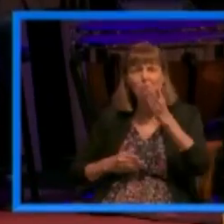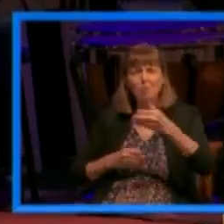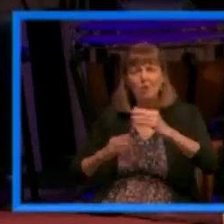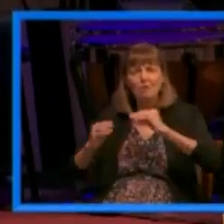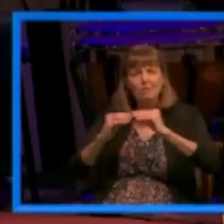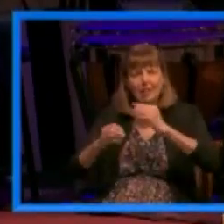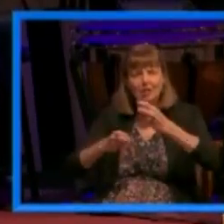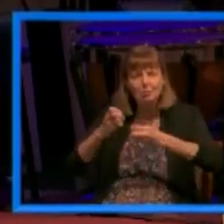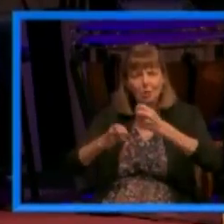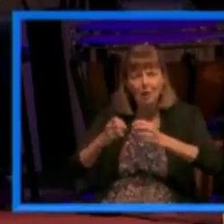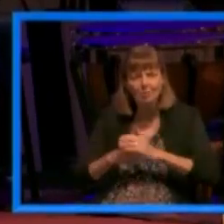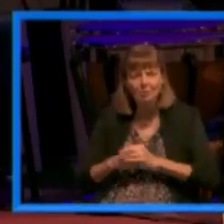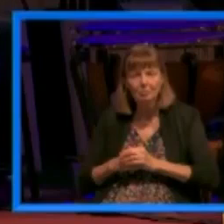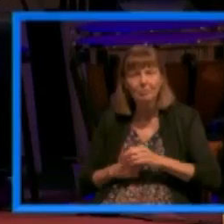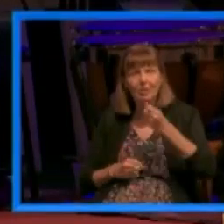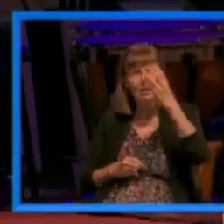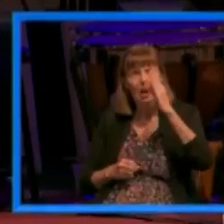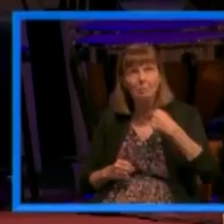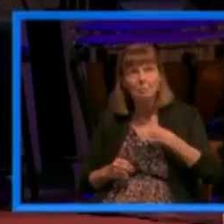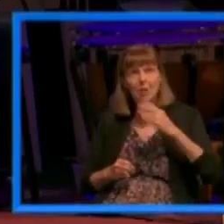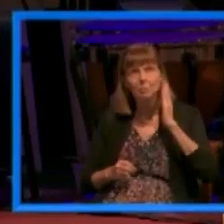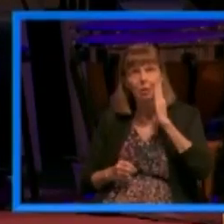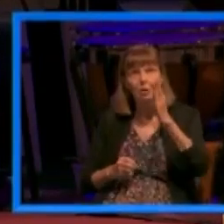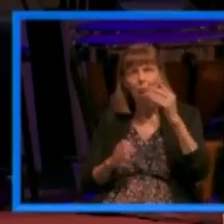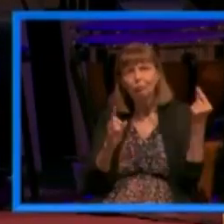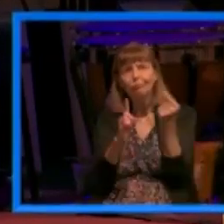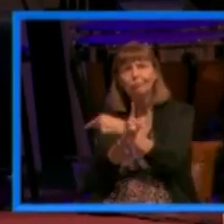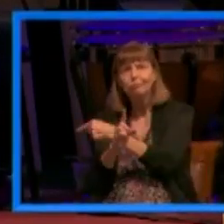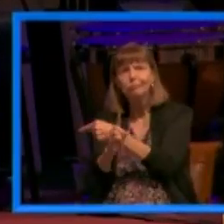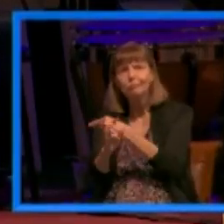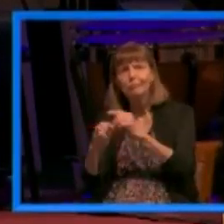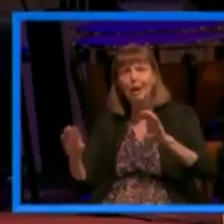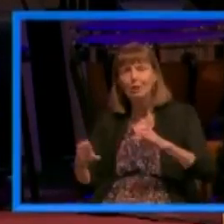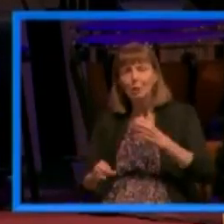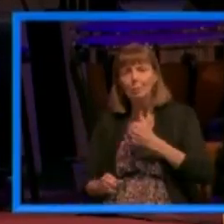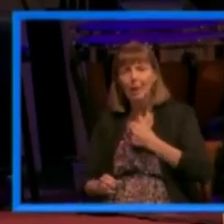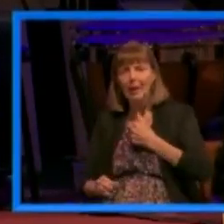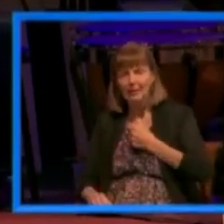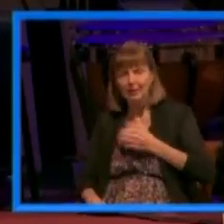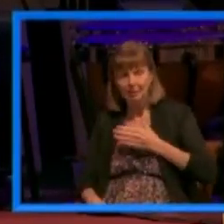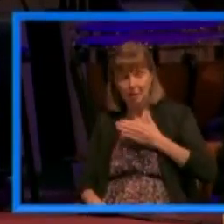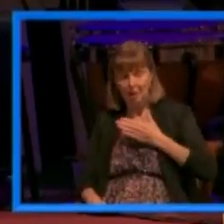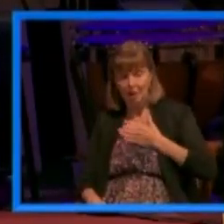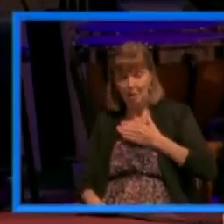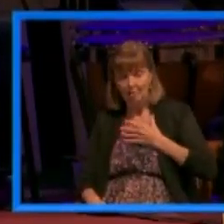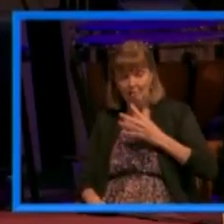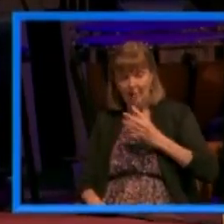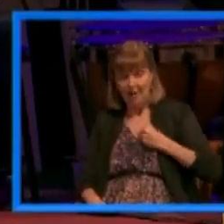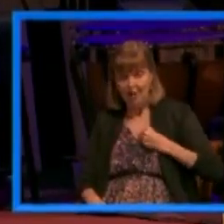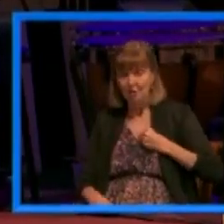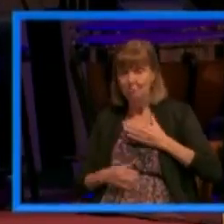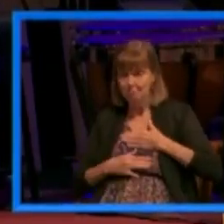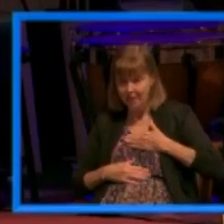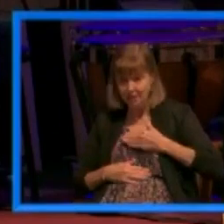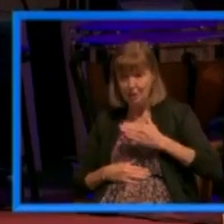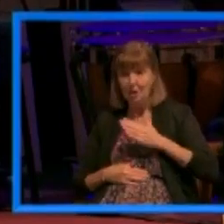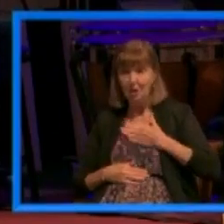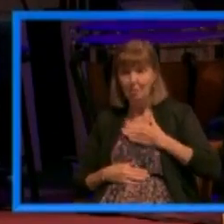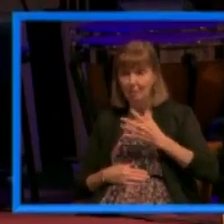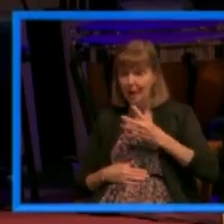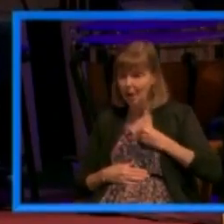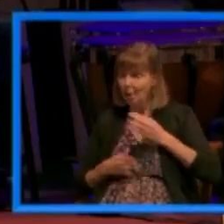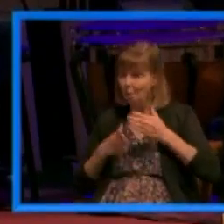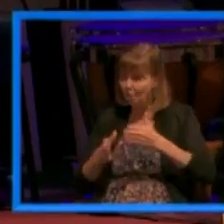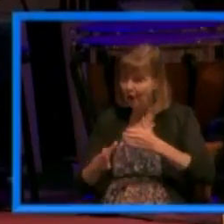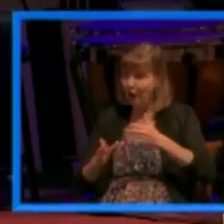circumvent God, and I will do it myself. I will find my own pleasure, my own way, my own objectives. I will reach my own